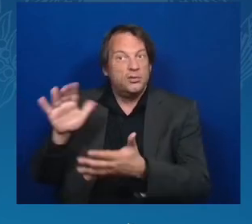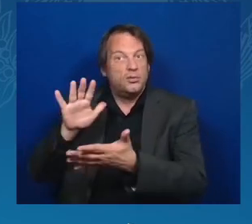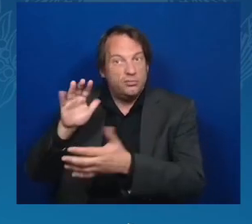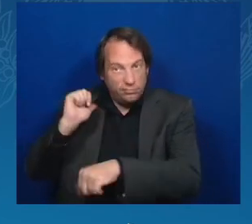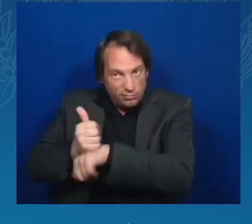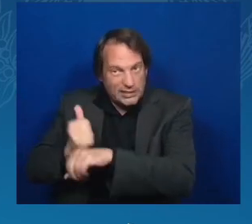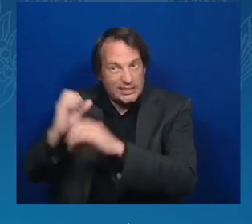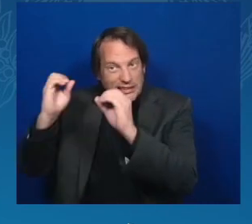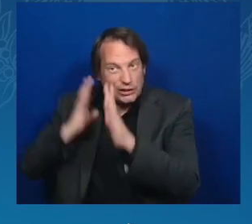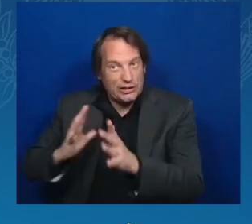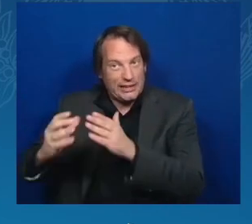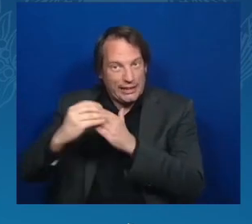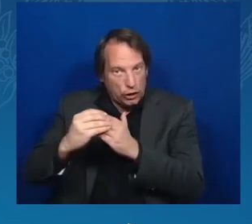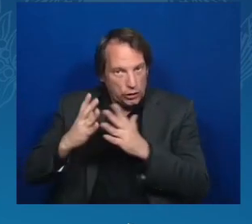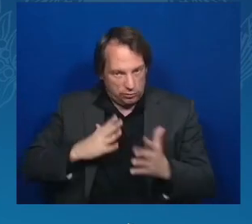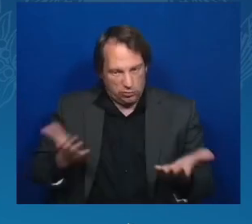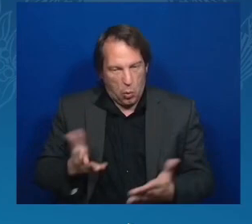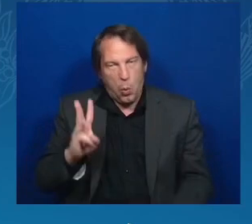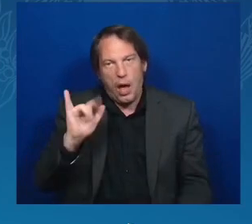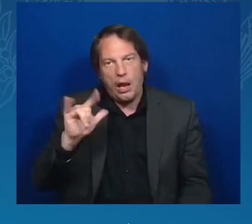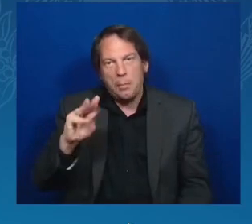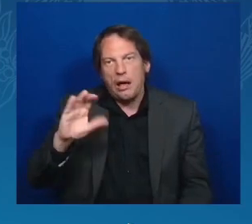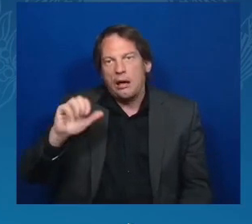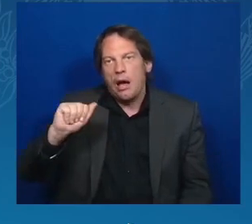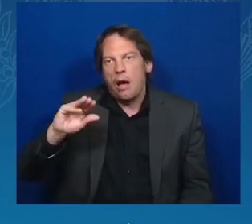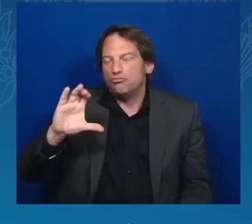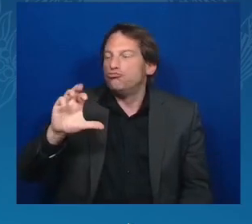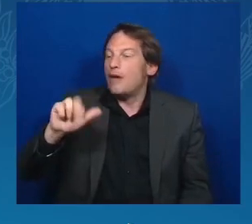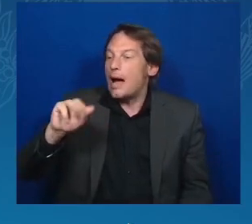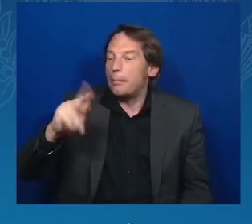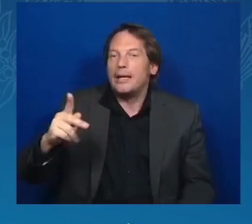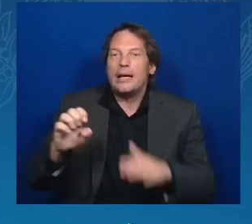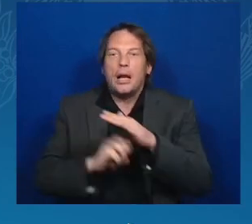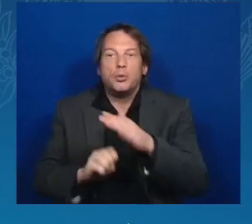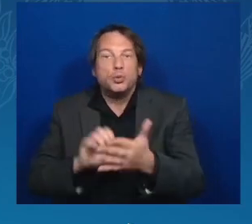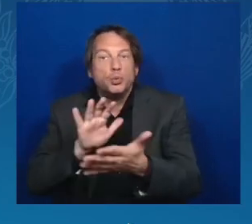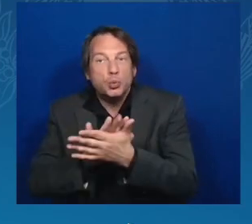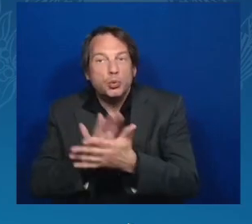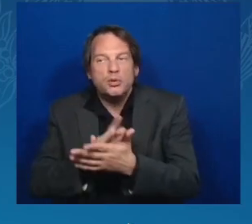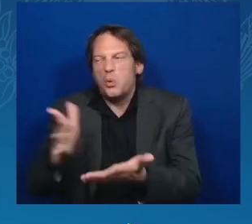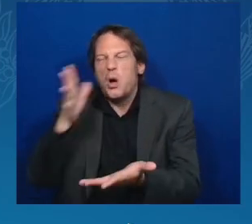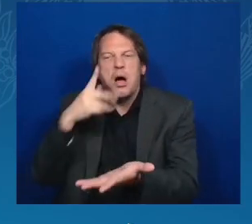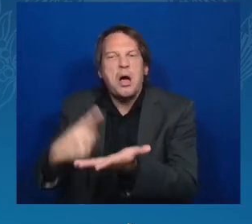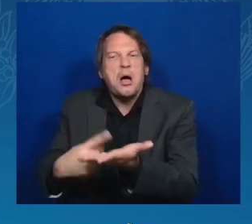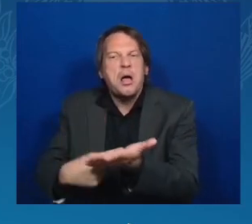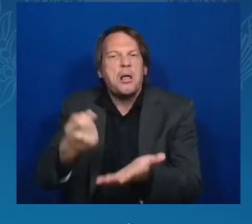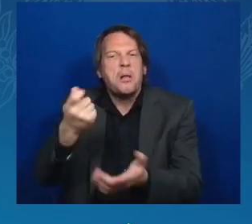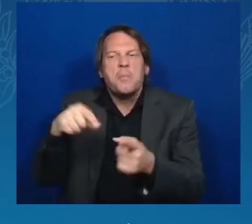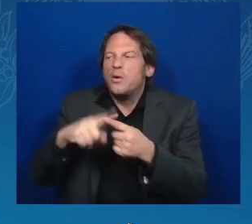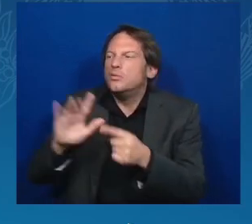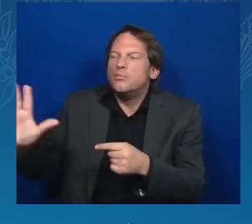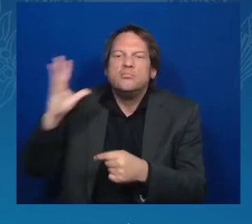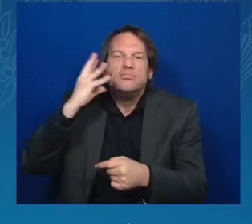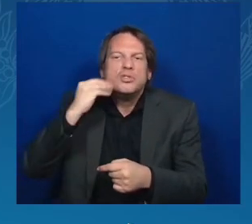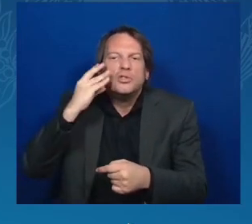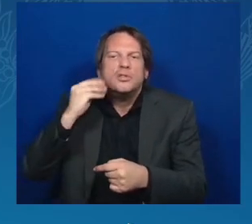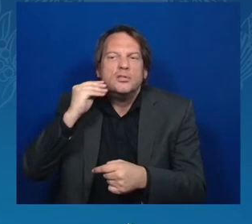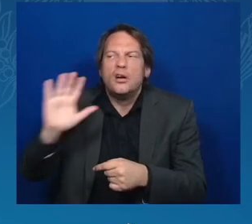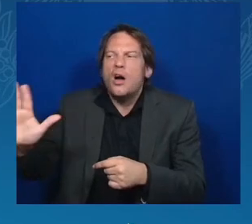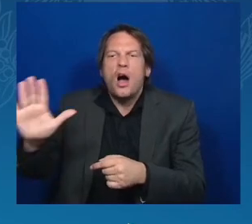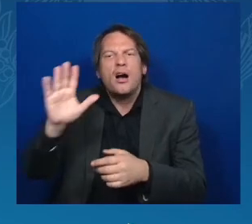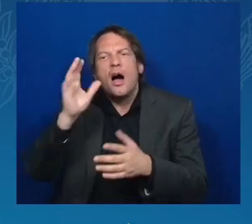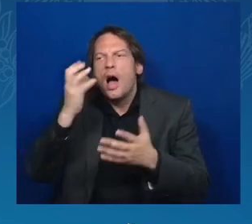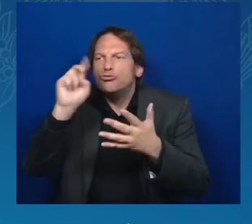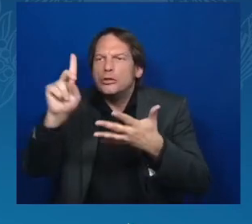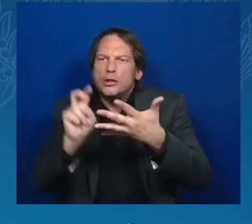your personal story and how your education path and also how student loan debt relief has helped